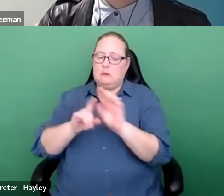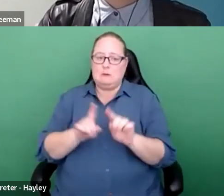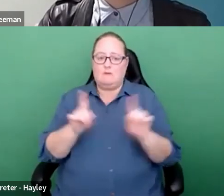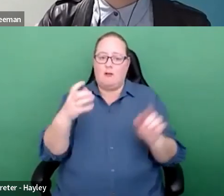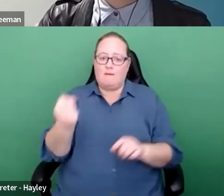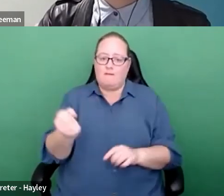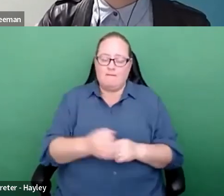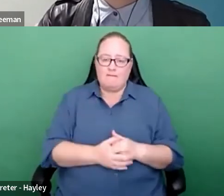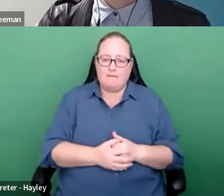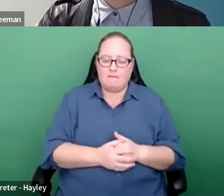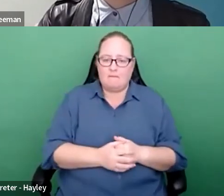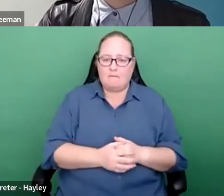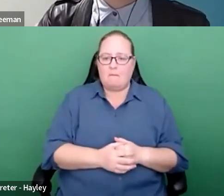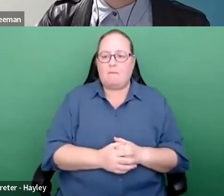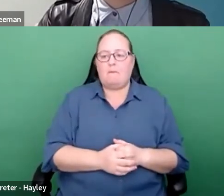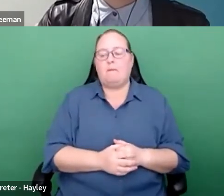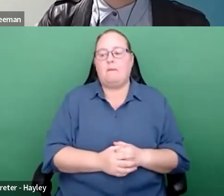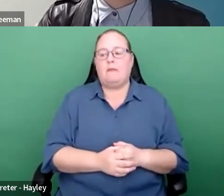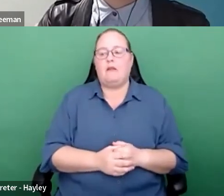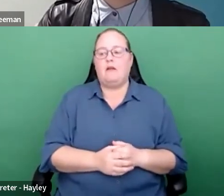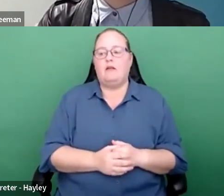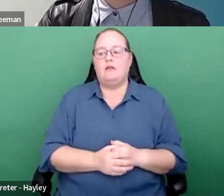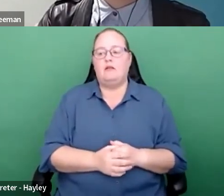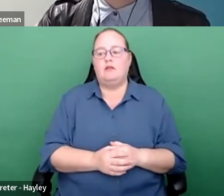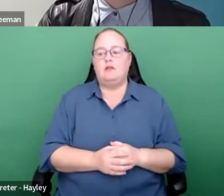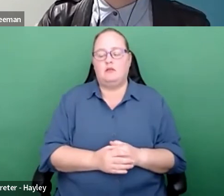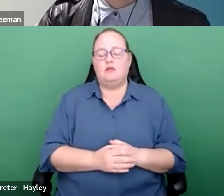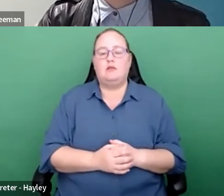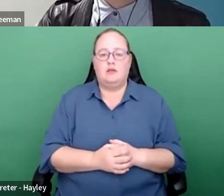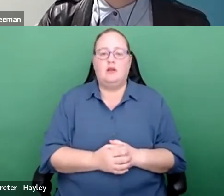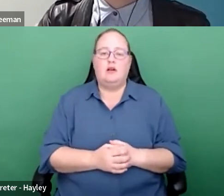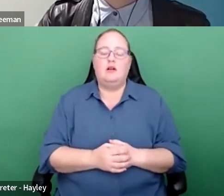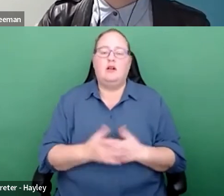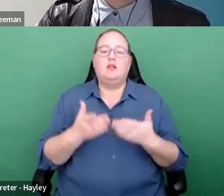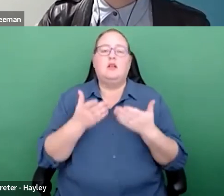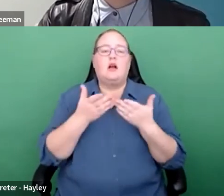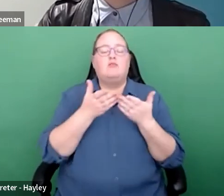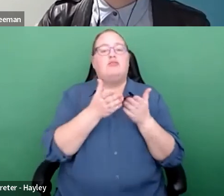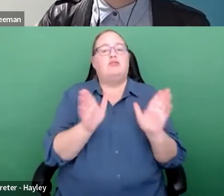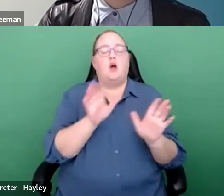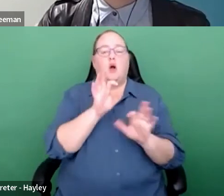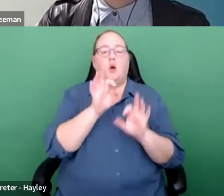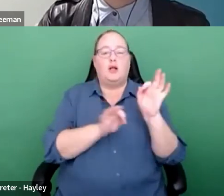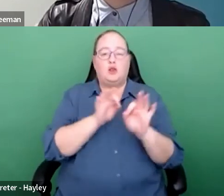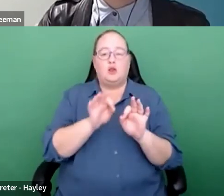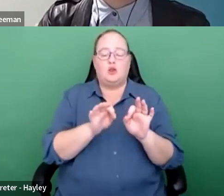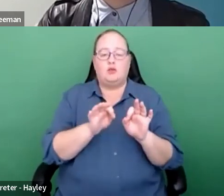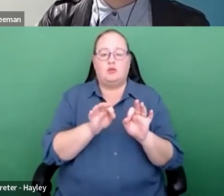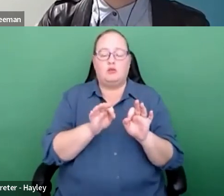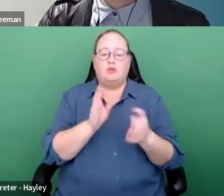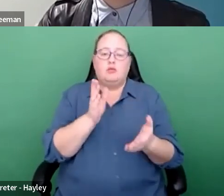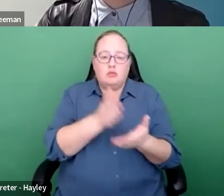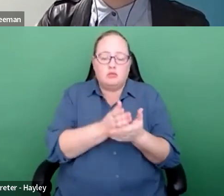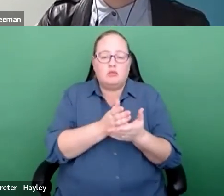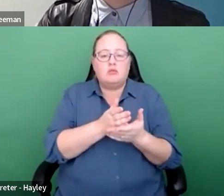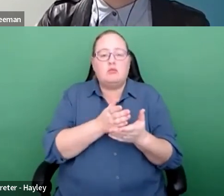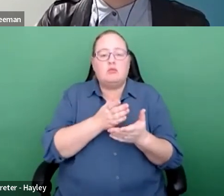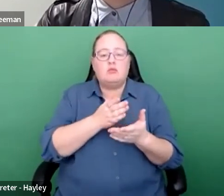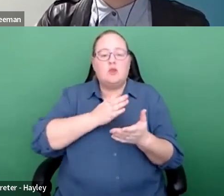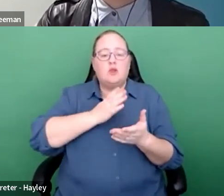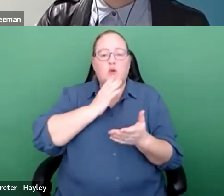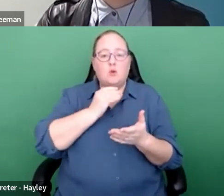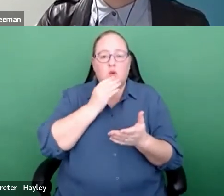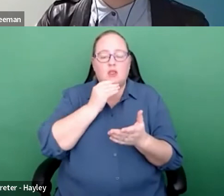Thank you, Alpa. Yeah, I mean, it's a question kind of also more broadly around what, how useful is comparison